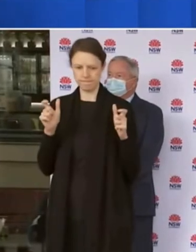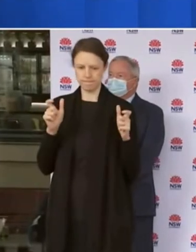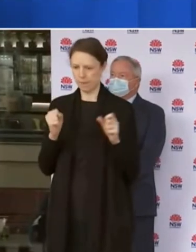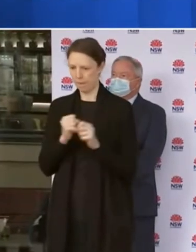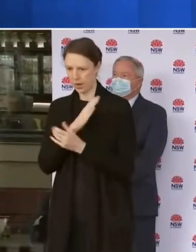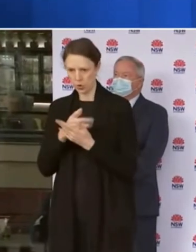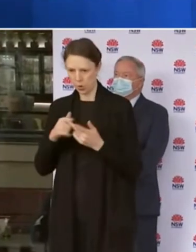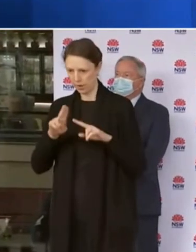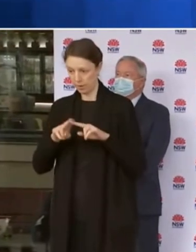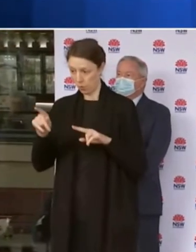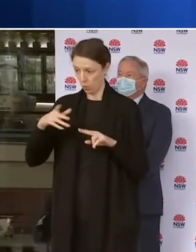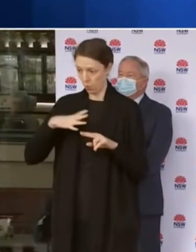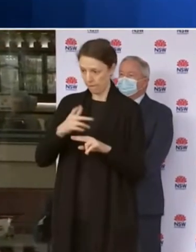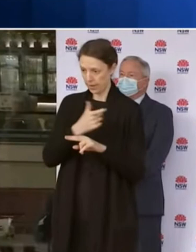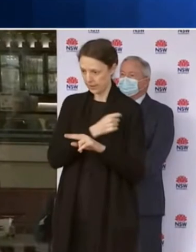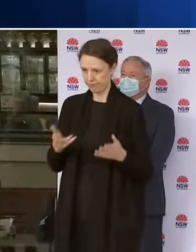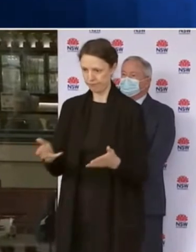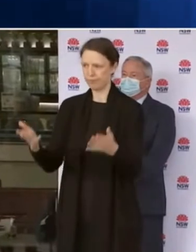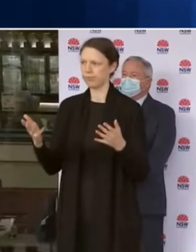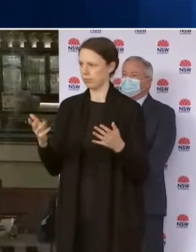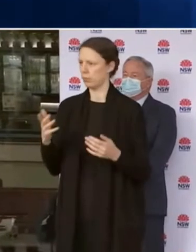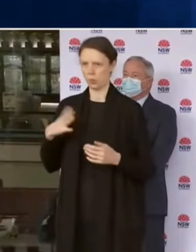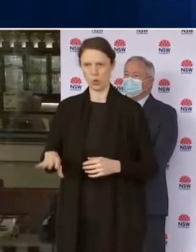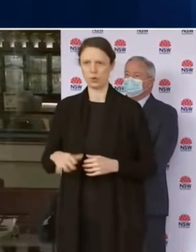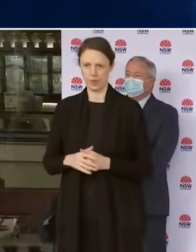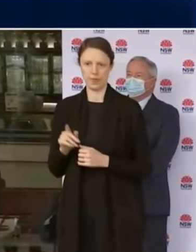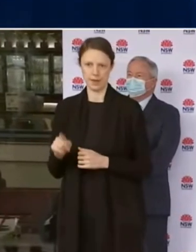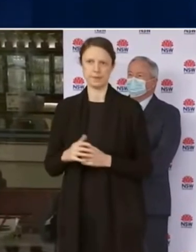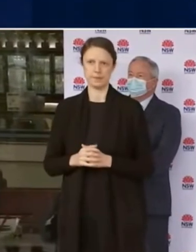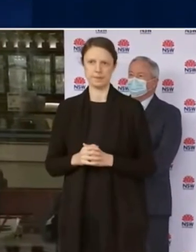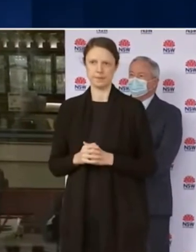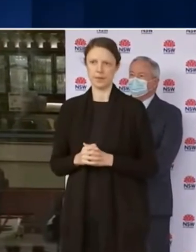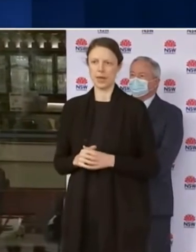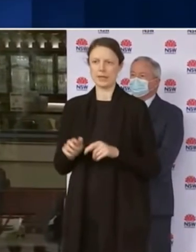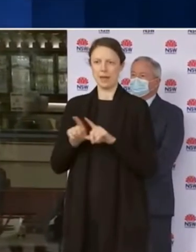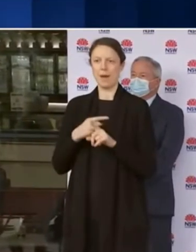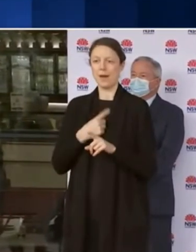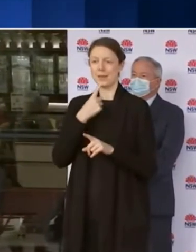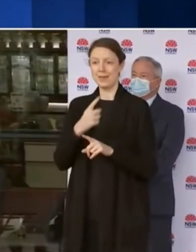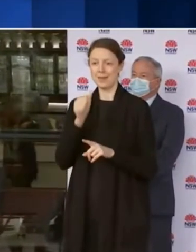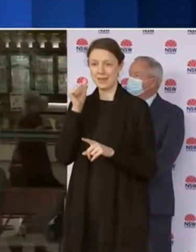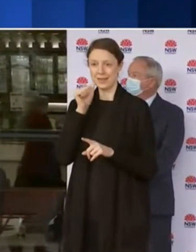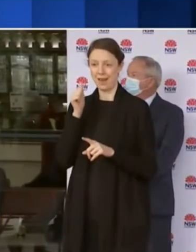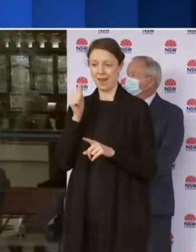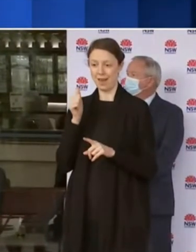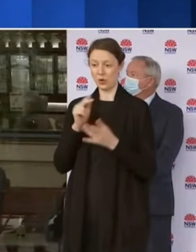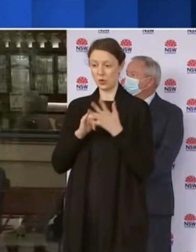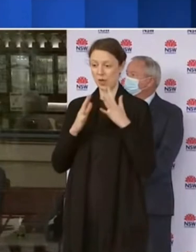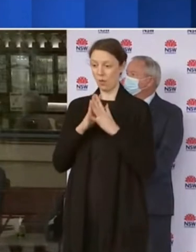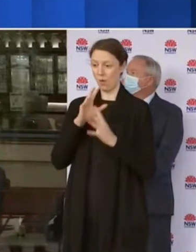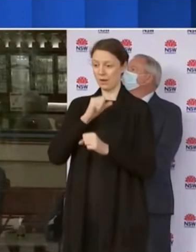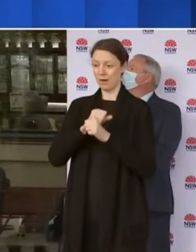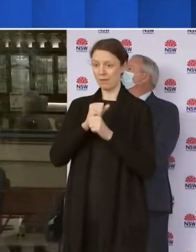want the vaccine have access to it. As I said yesterday, the one thing out of the control of the New South Wales government